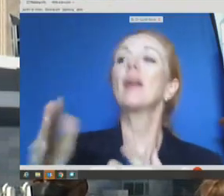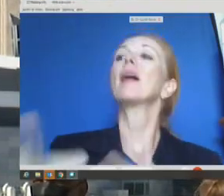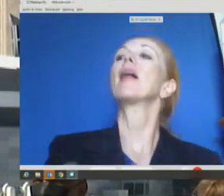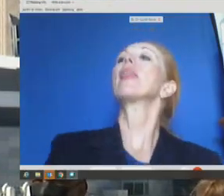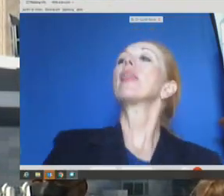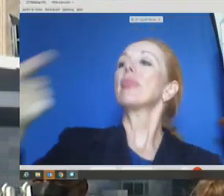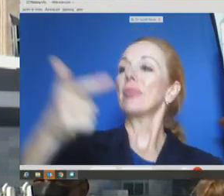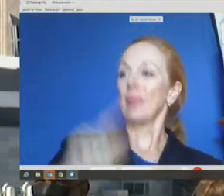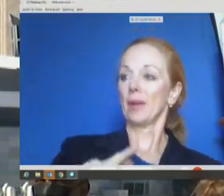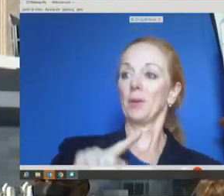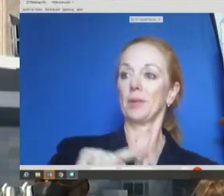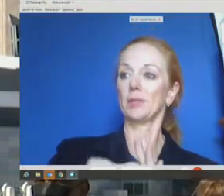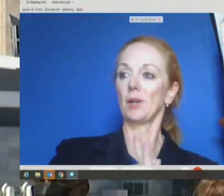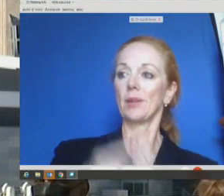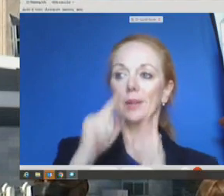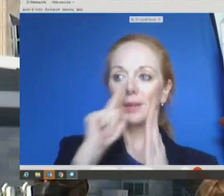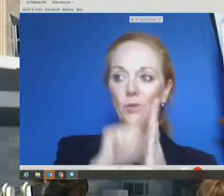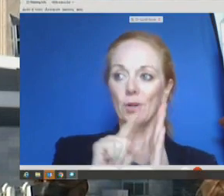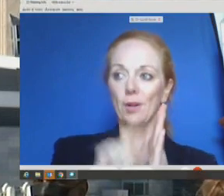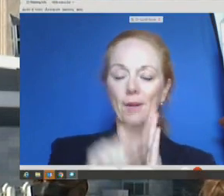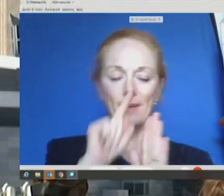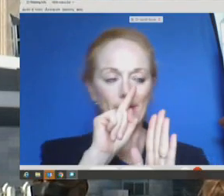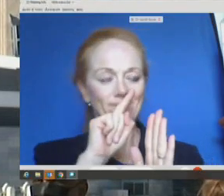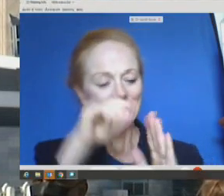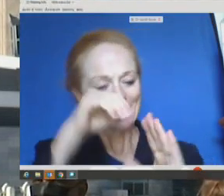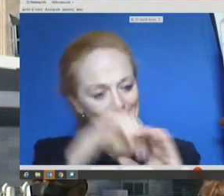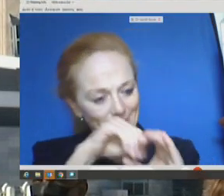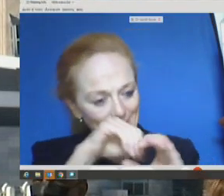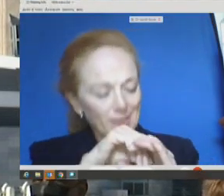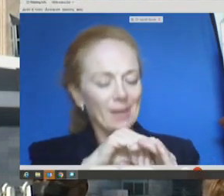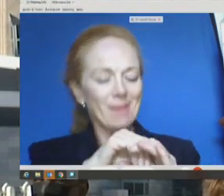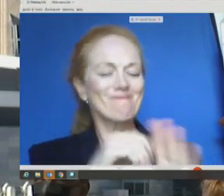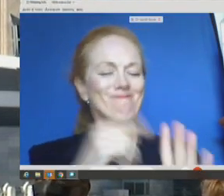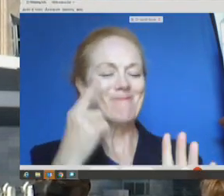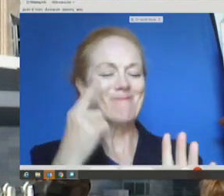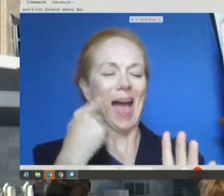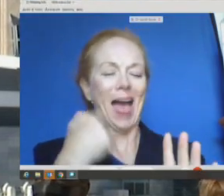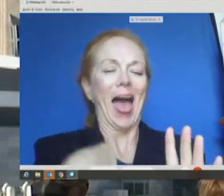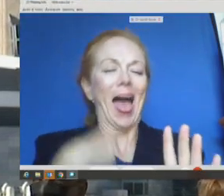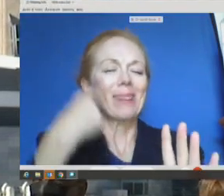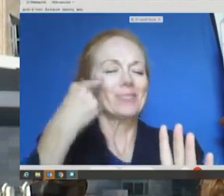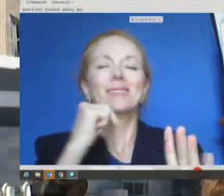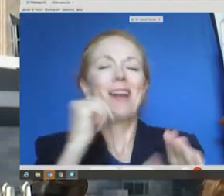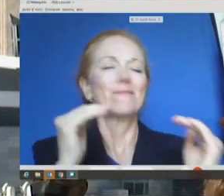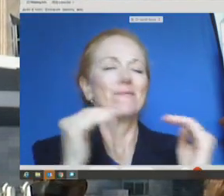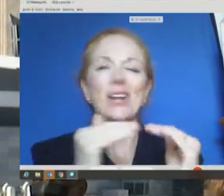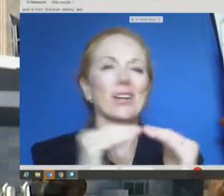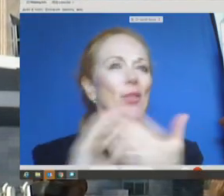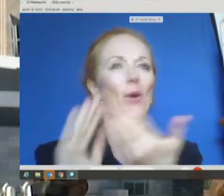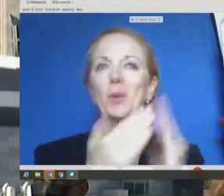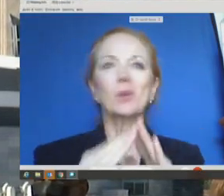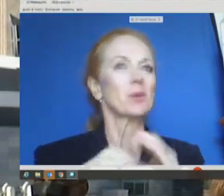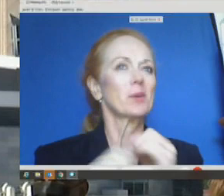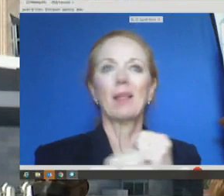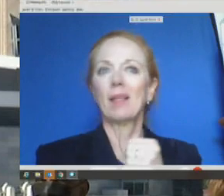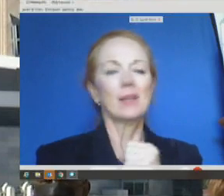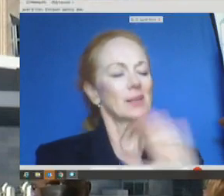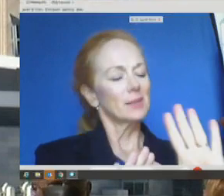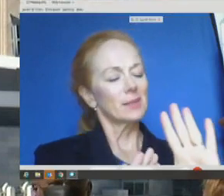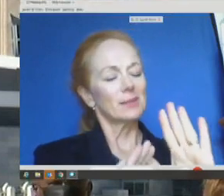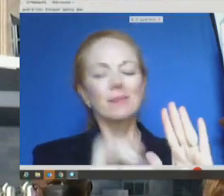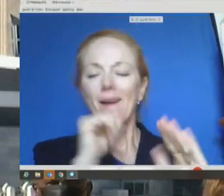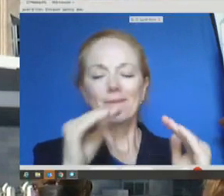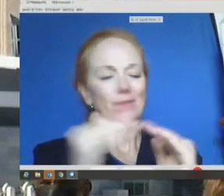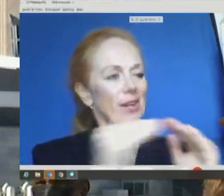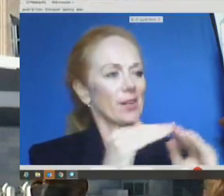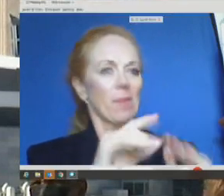investigation. I felt like that was far too long. It's not fair to the community. It's not fair to the officers that were waiting